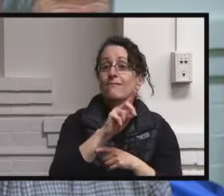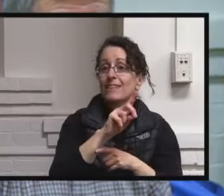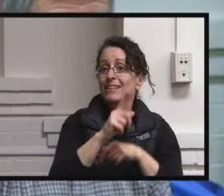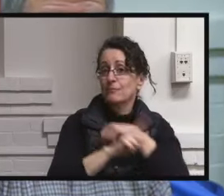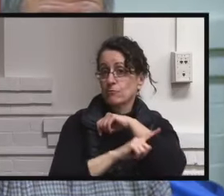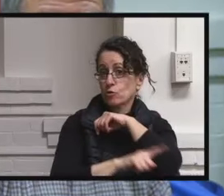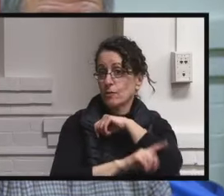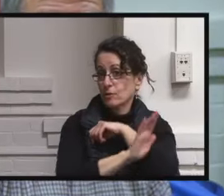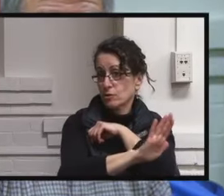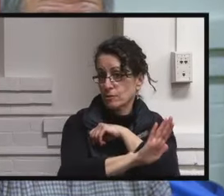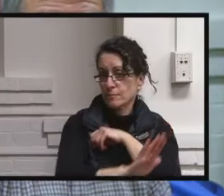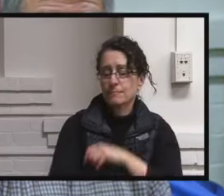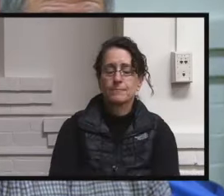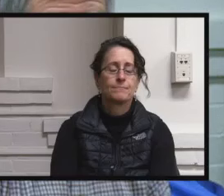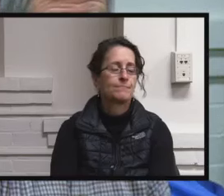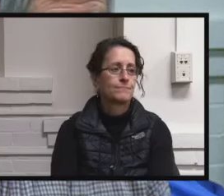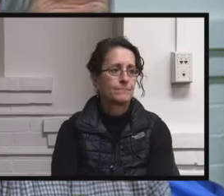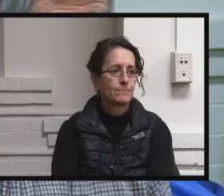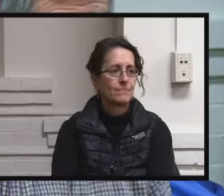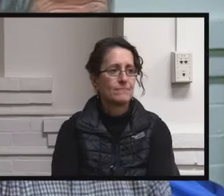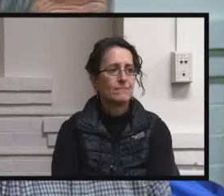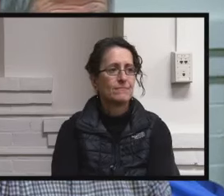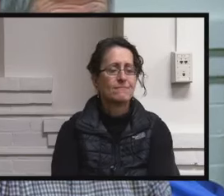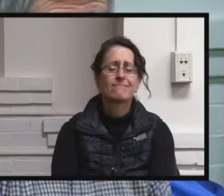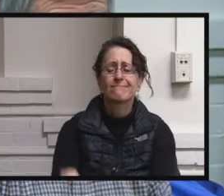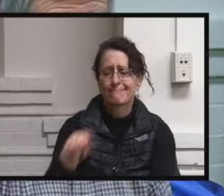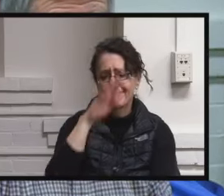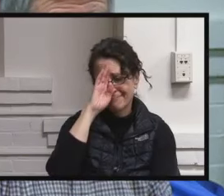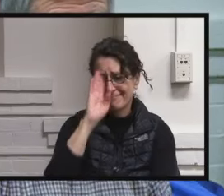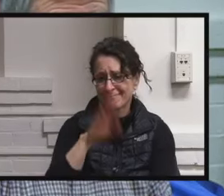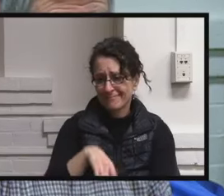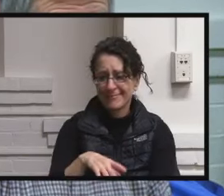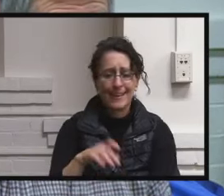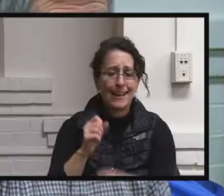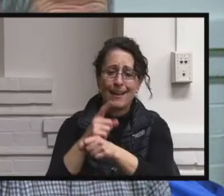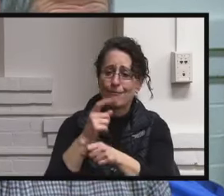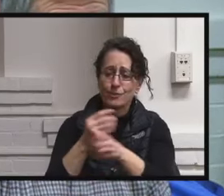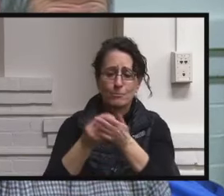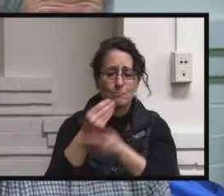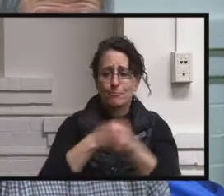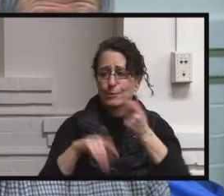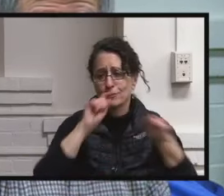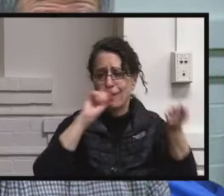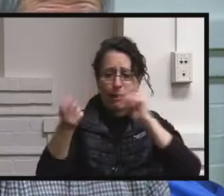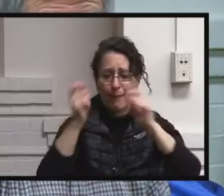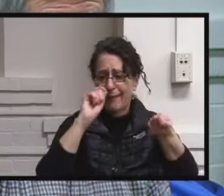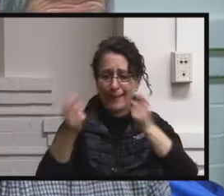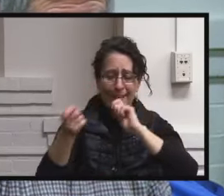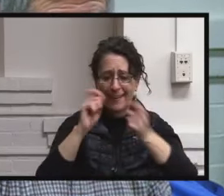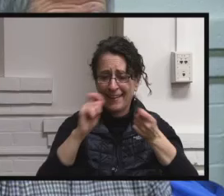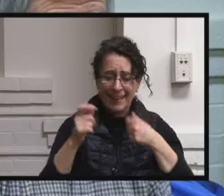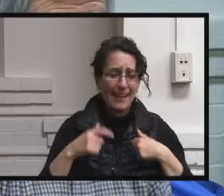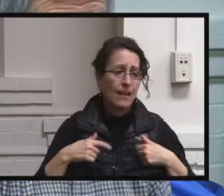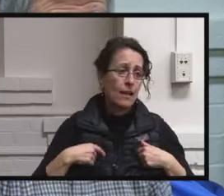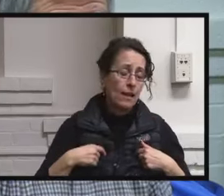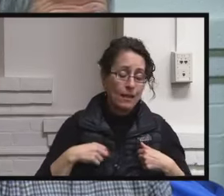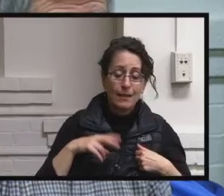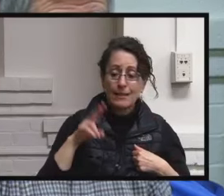of you know, budgets change constantly, and David and I and Lou and Bob have sat